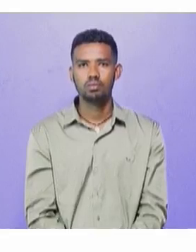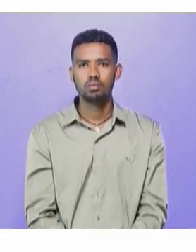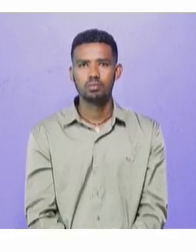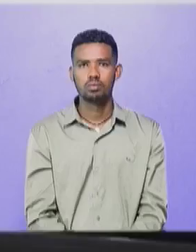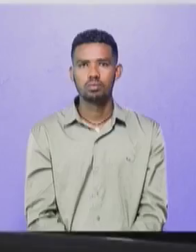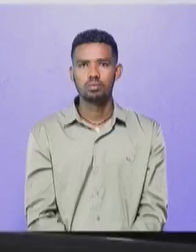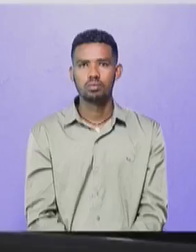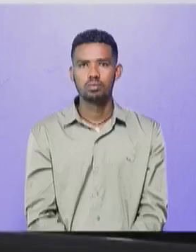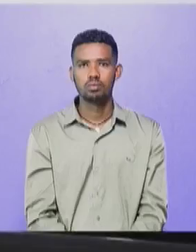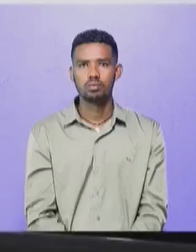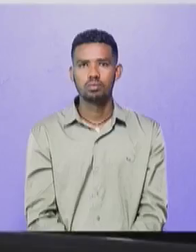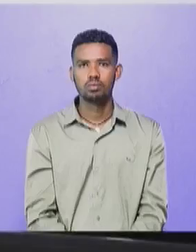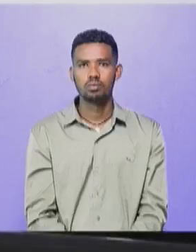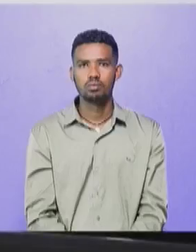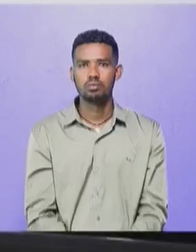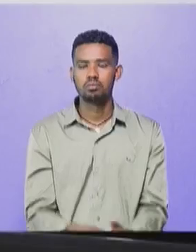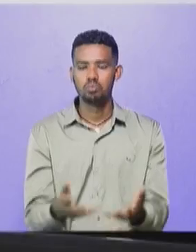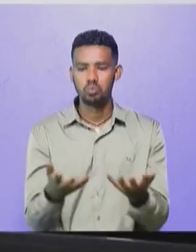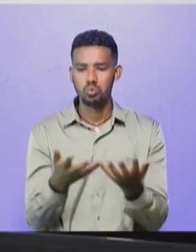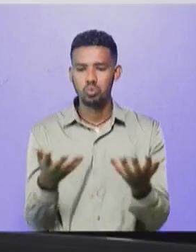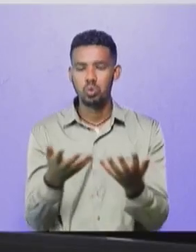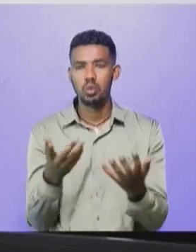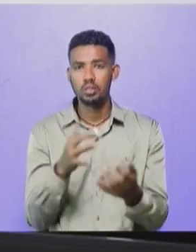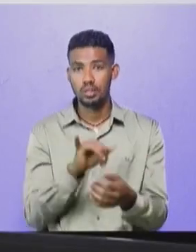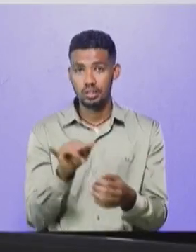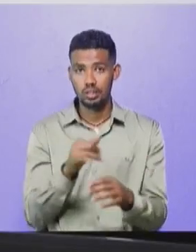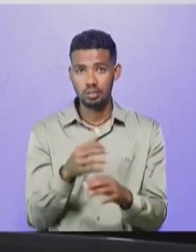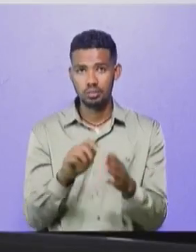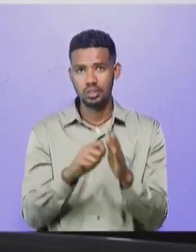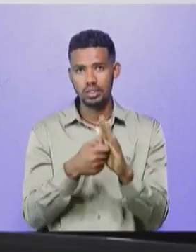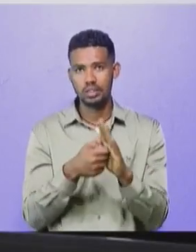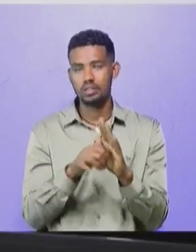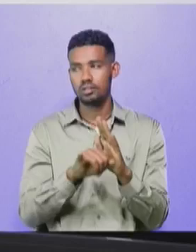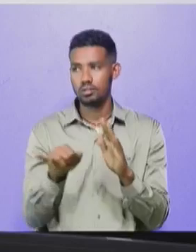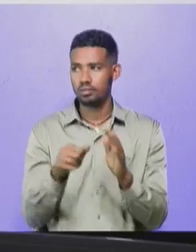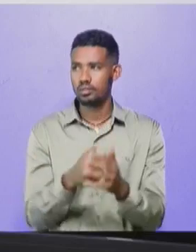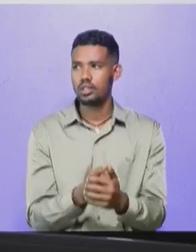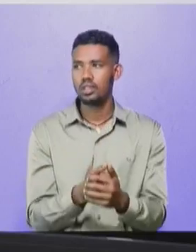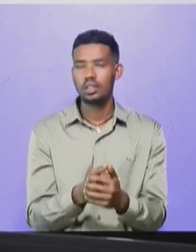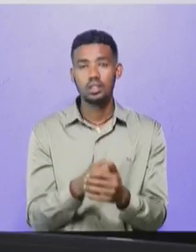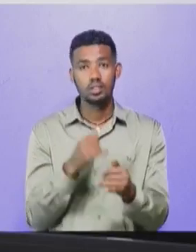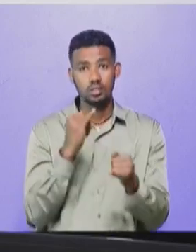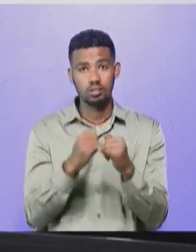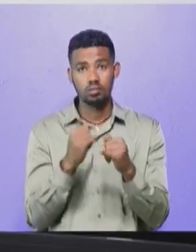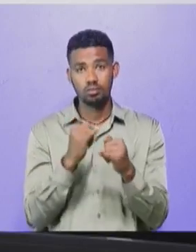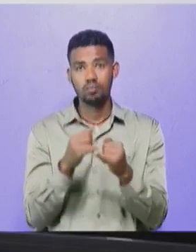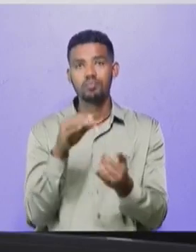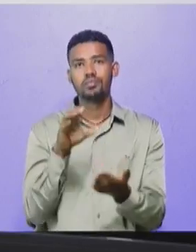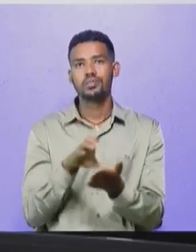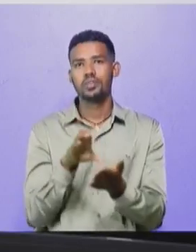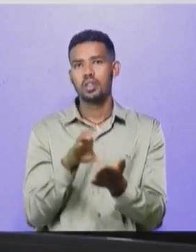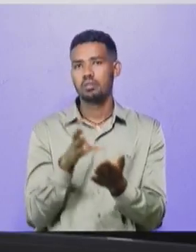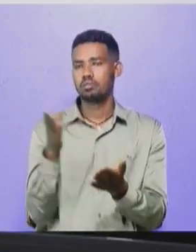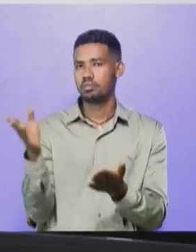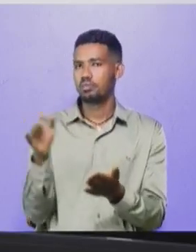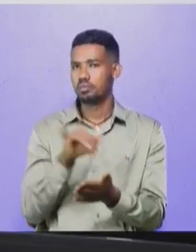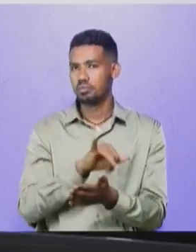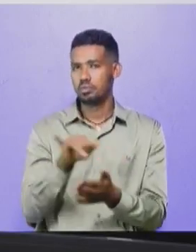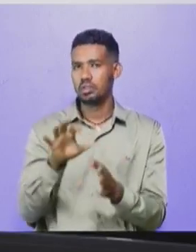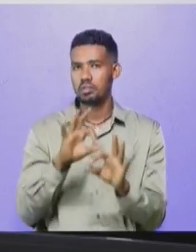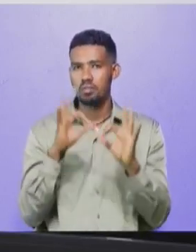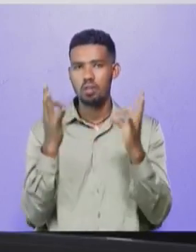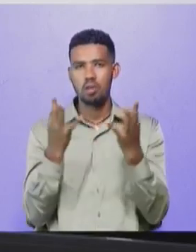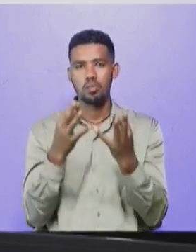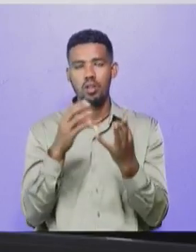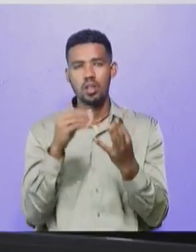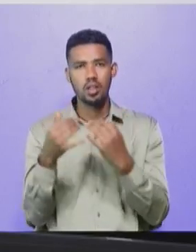boys, like toy and key. Here is city, like the same with family